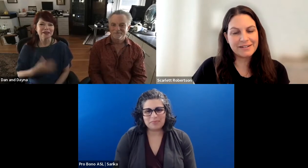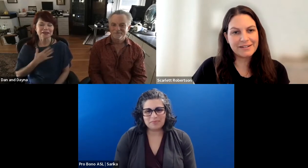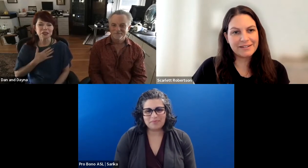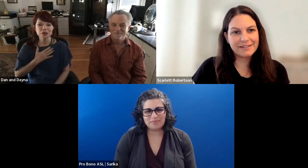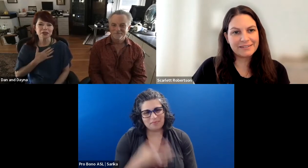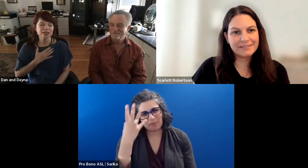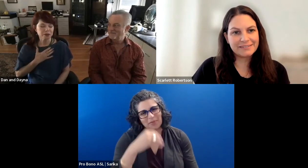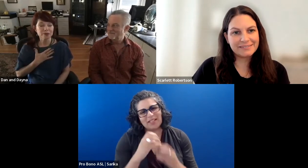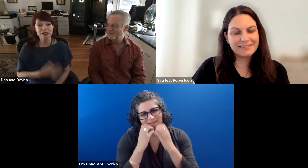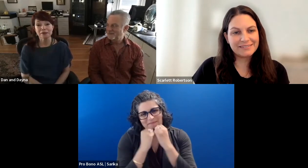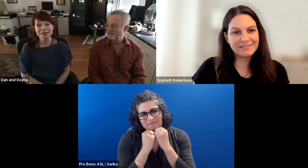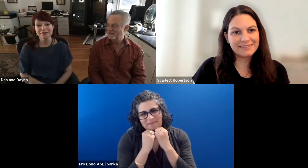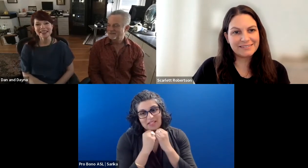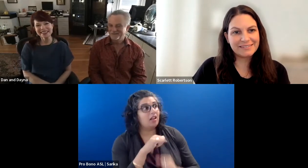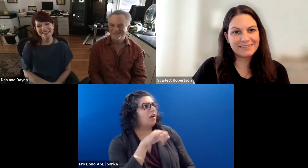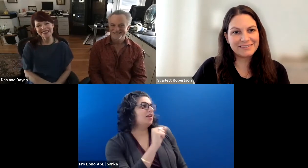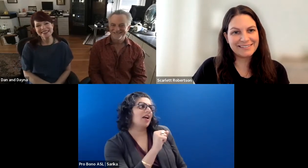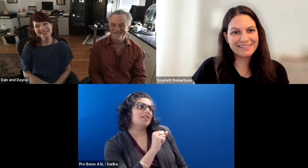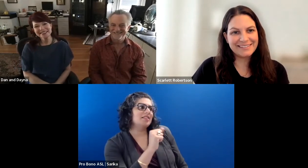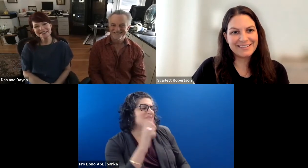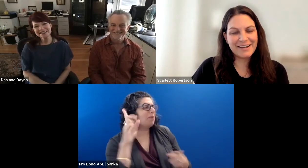Yeah. It's been a blessing, believe me.